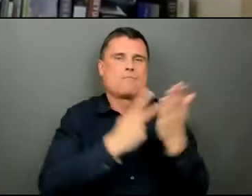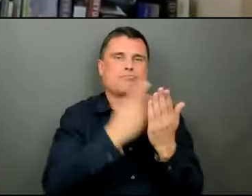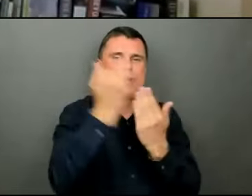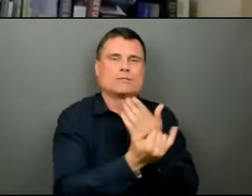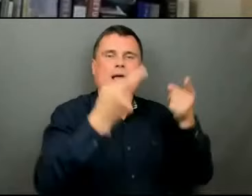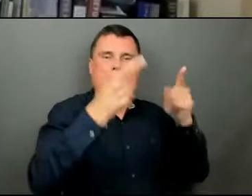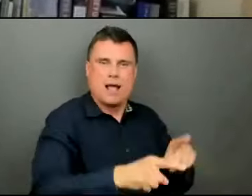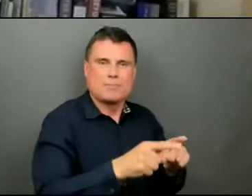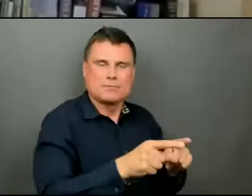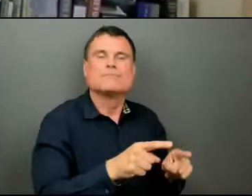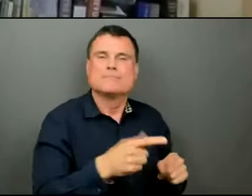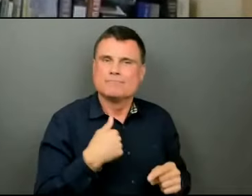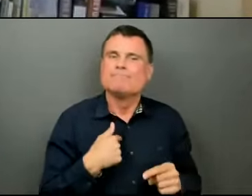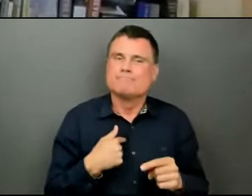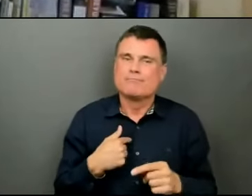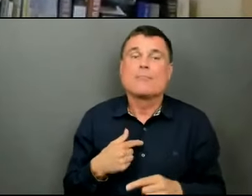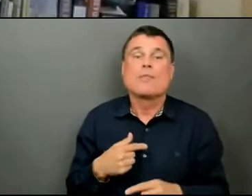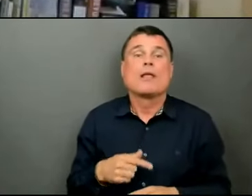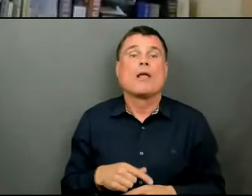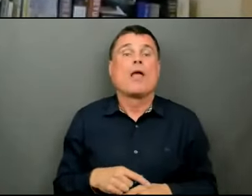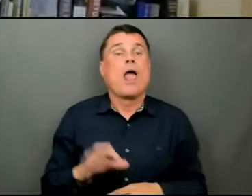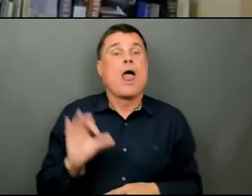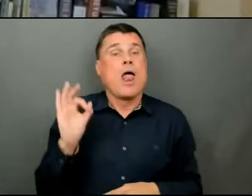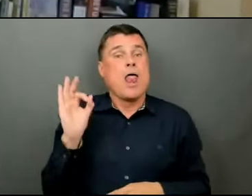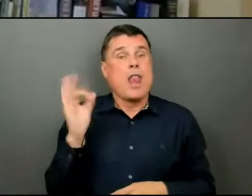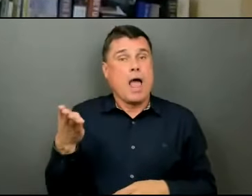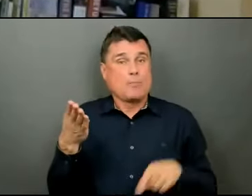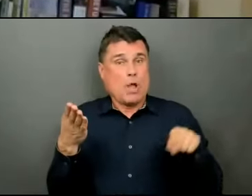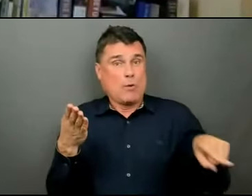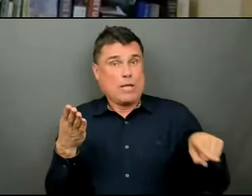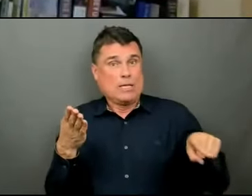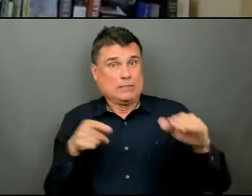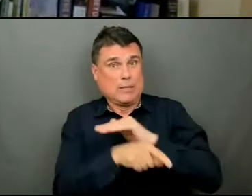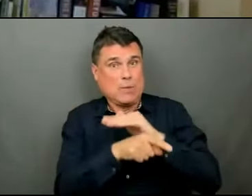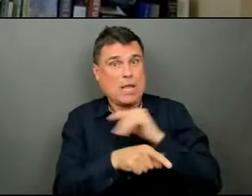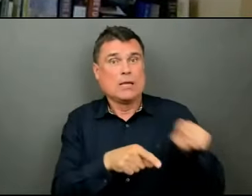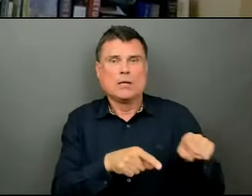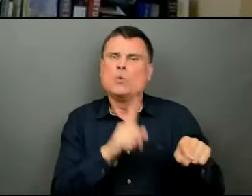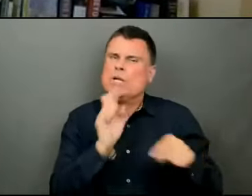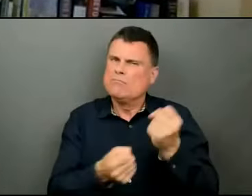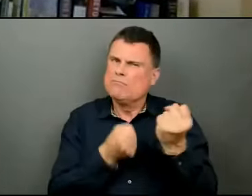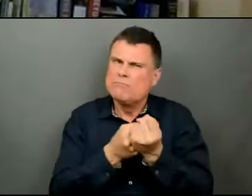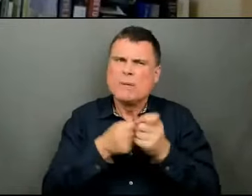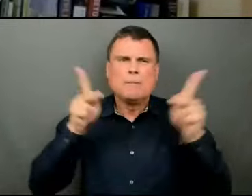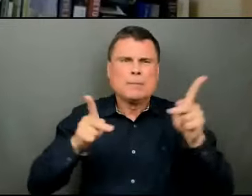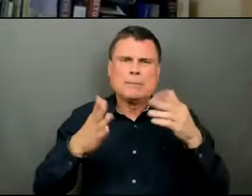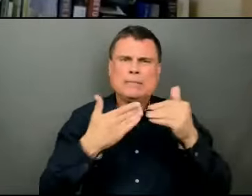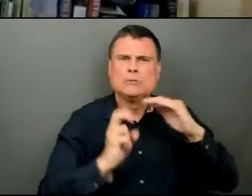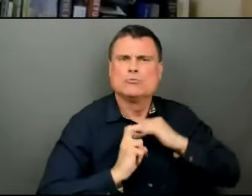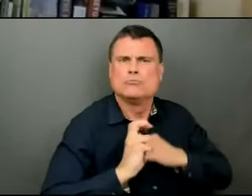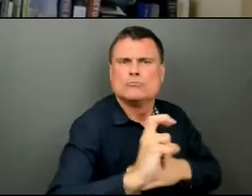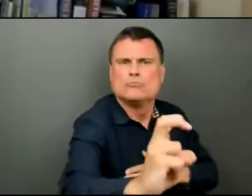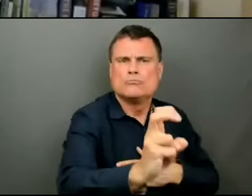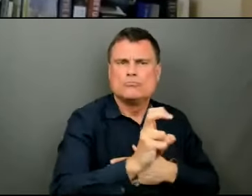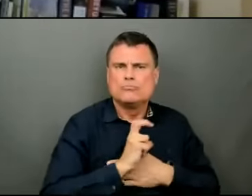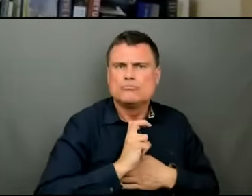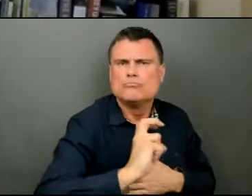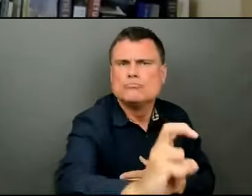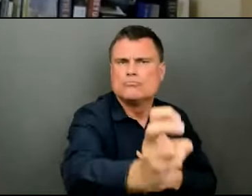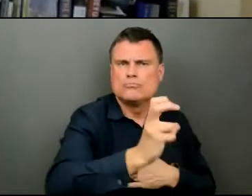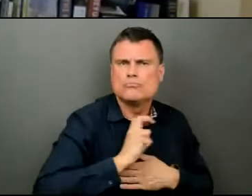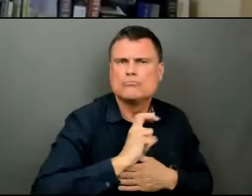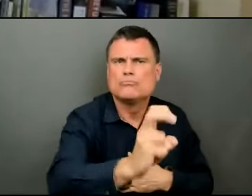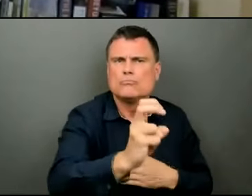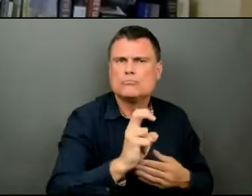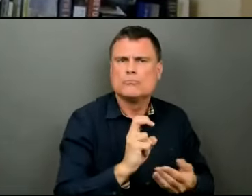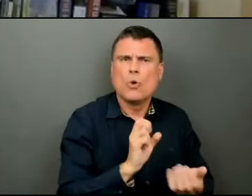the importance that the Broadway line has on Vancouverites commuting through the Broadway corridor. The Broadway line will provide great relief to our